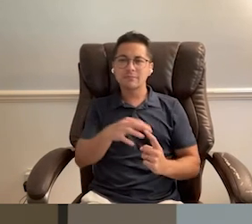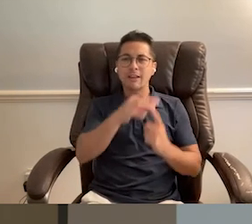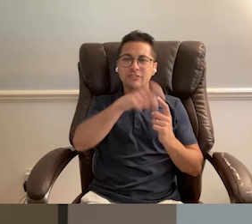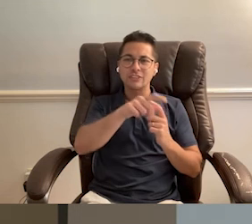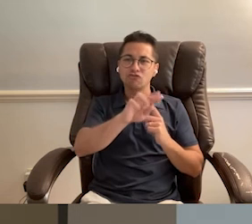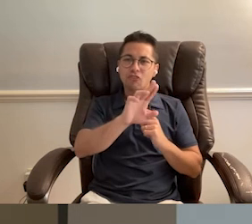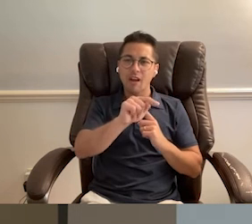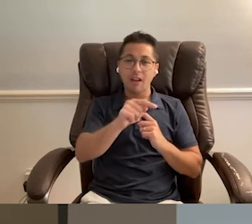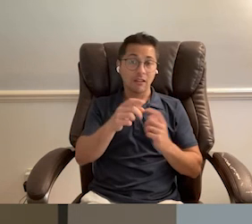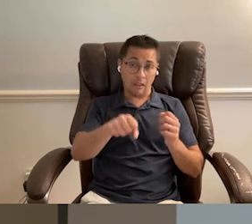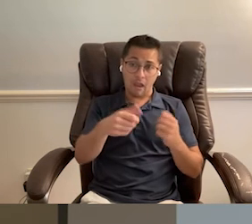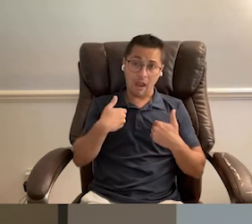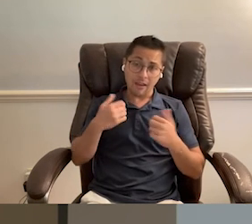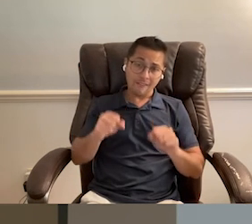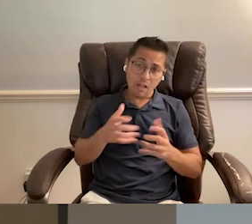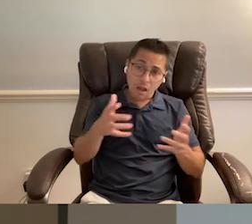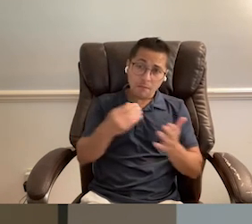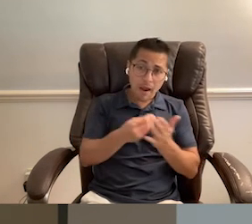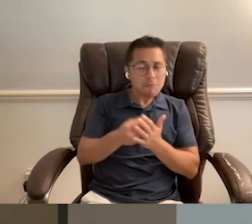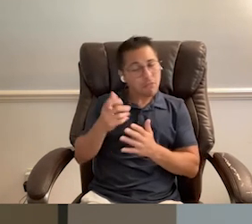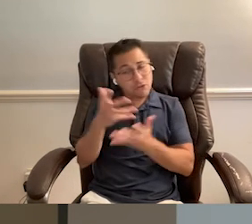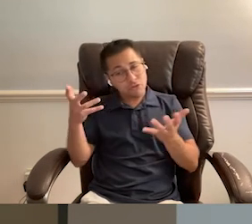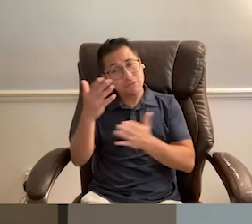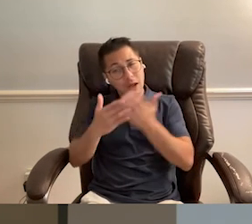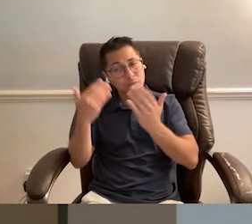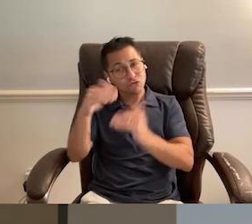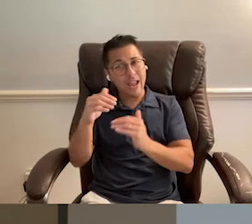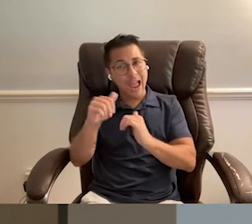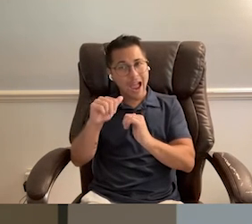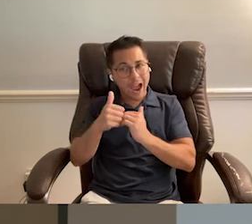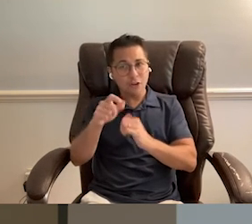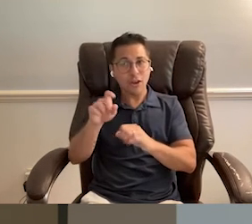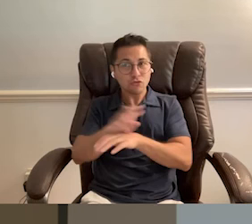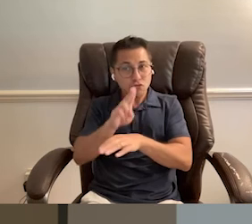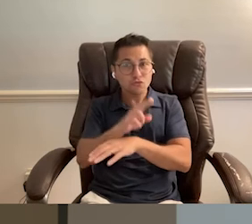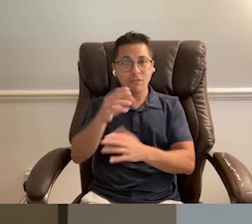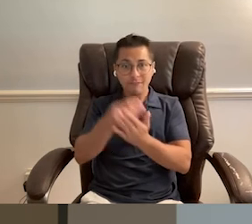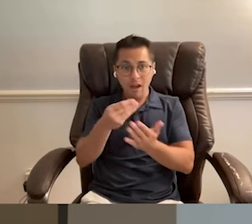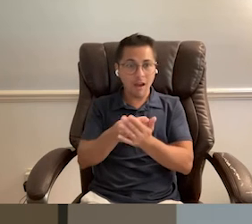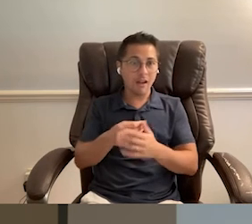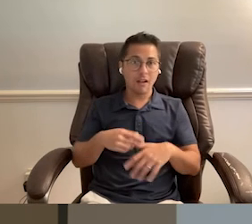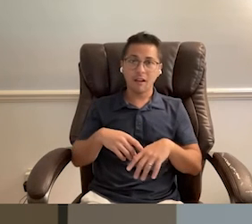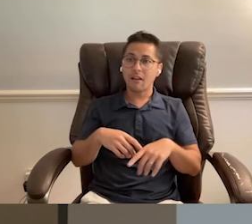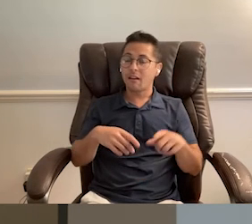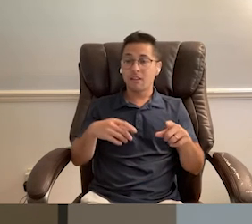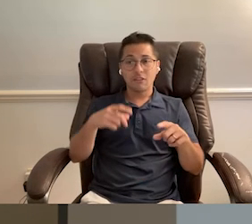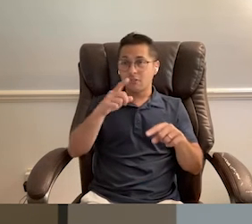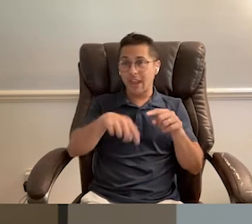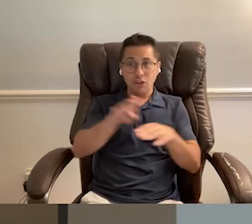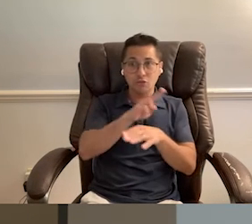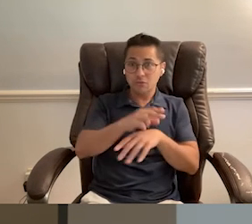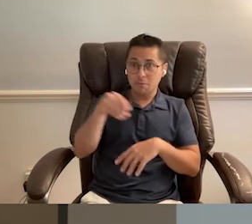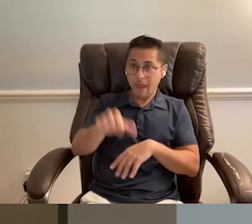money. There are some restrictions on how you use the fund, right? They don't like to pay for housing. Guess what? They